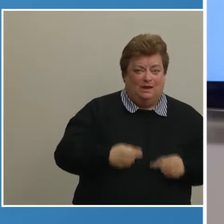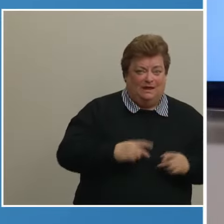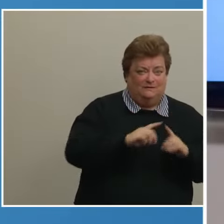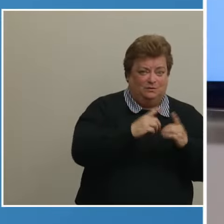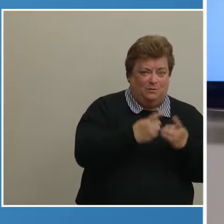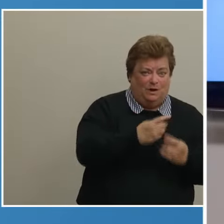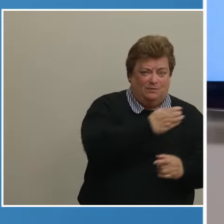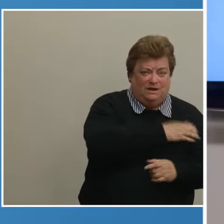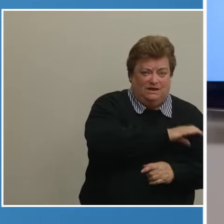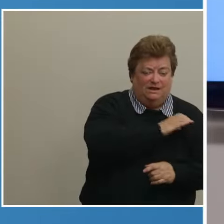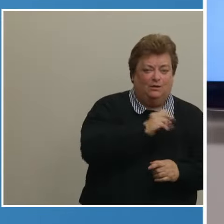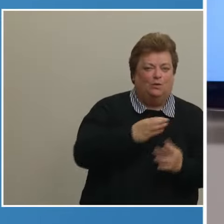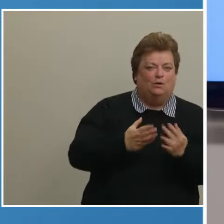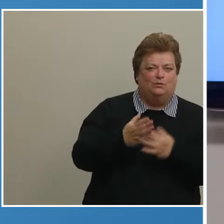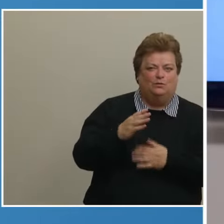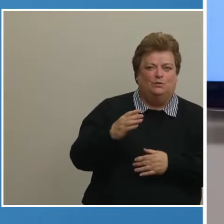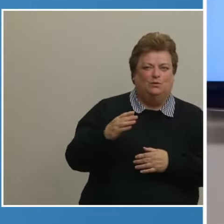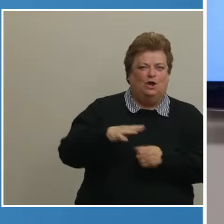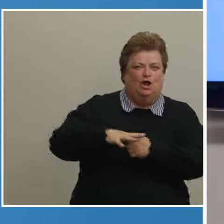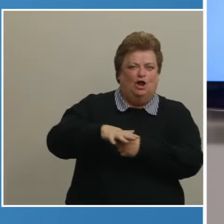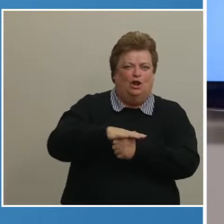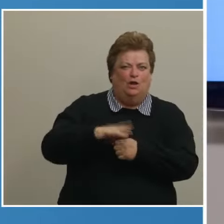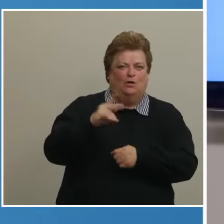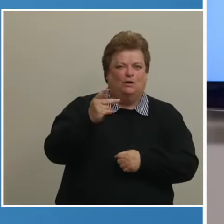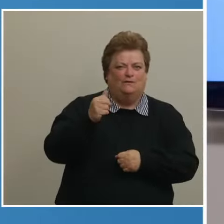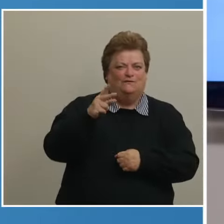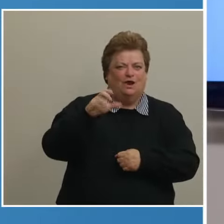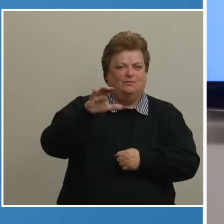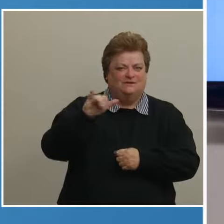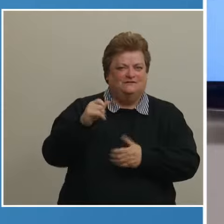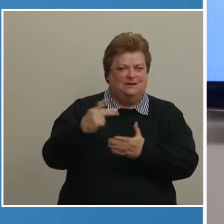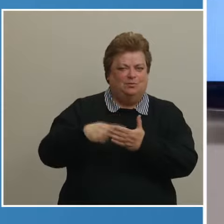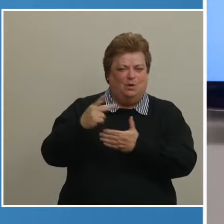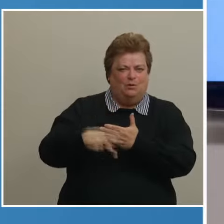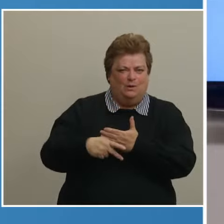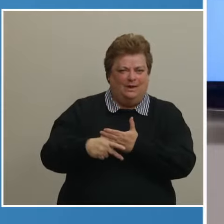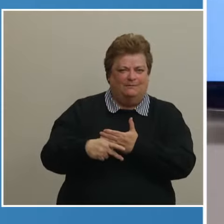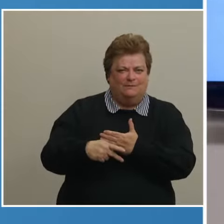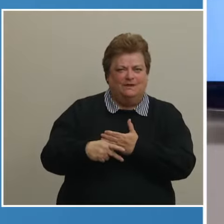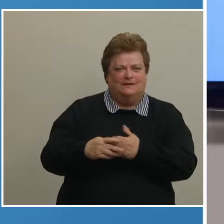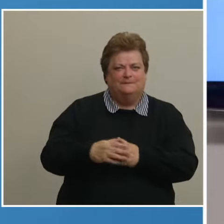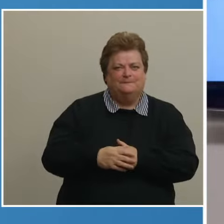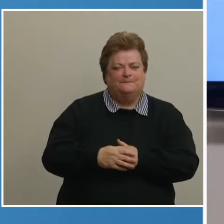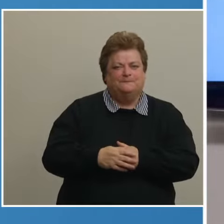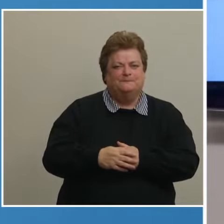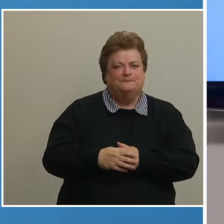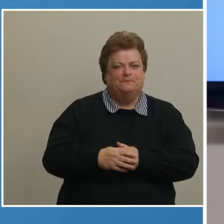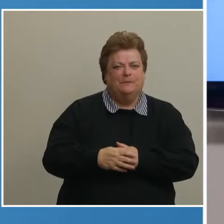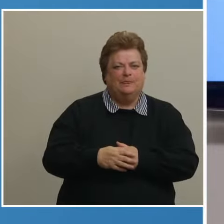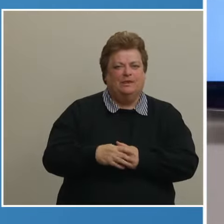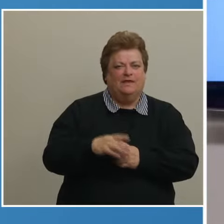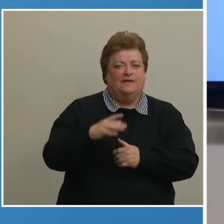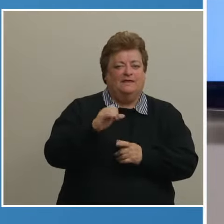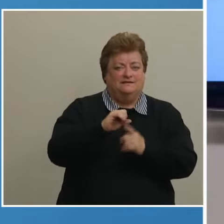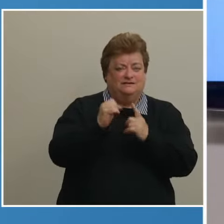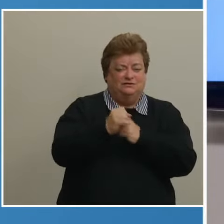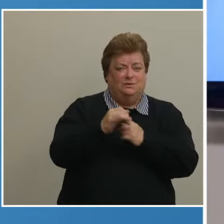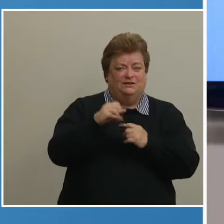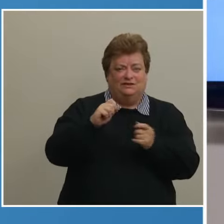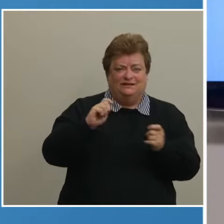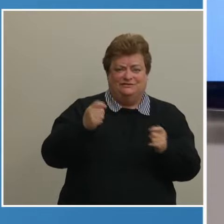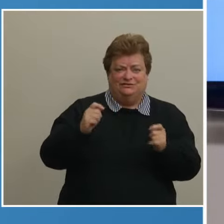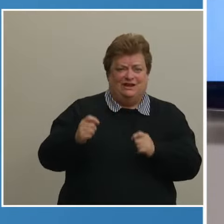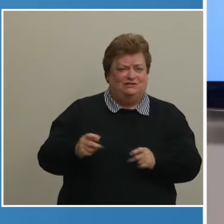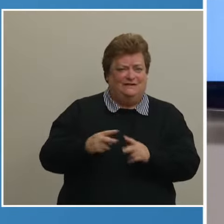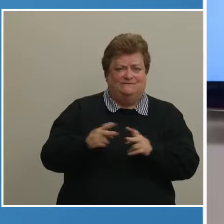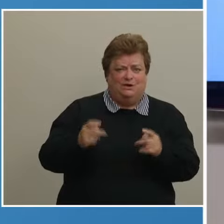department clinic or through a local participating pharmacy in the federal retail pharmacy program. The situation is changing